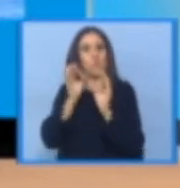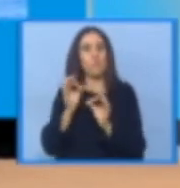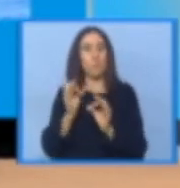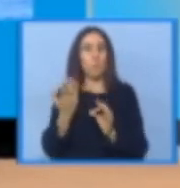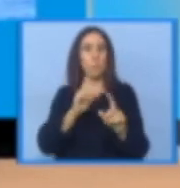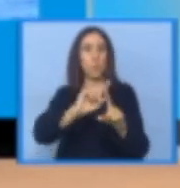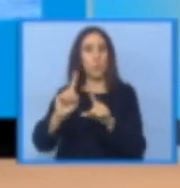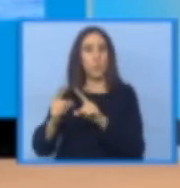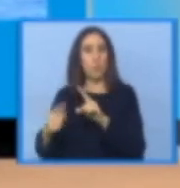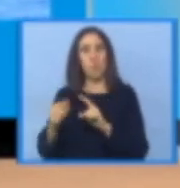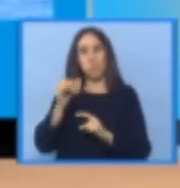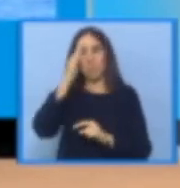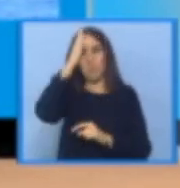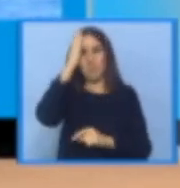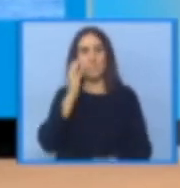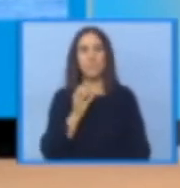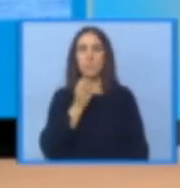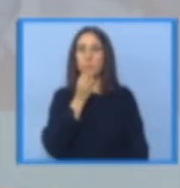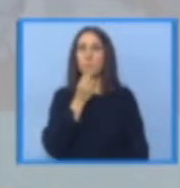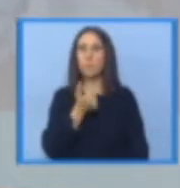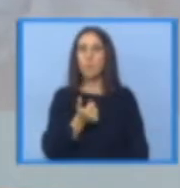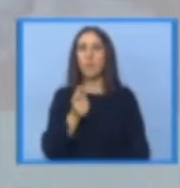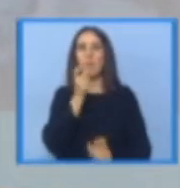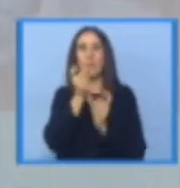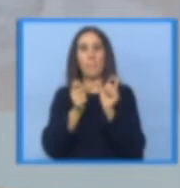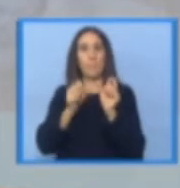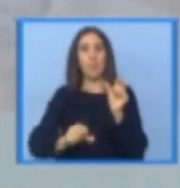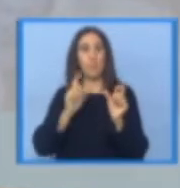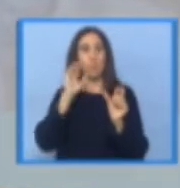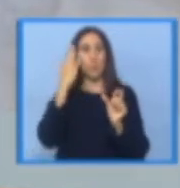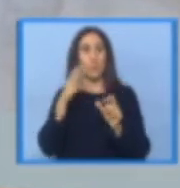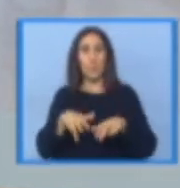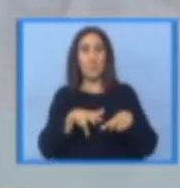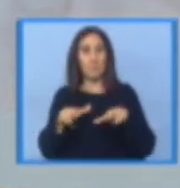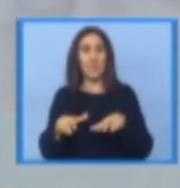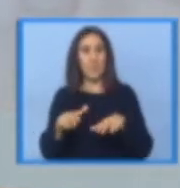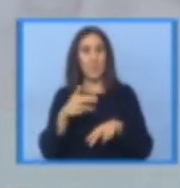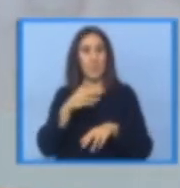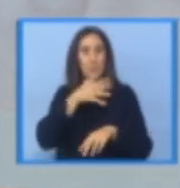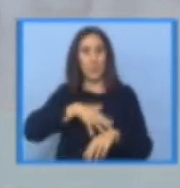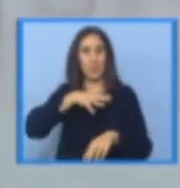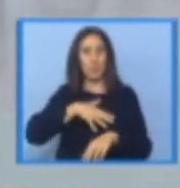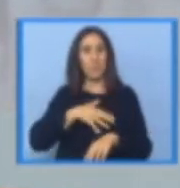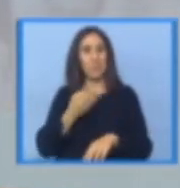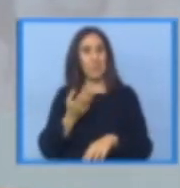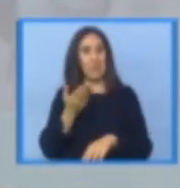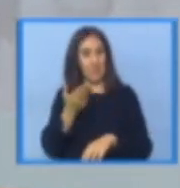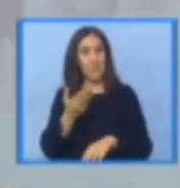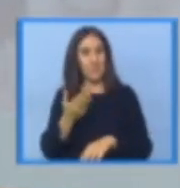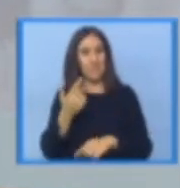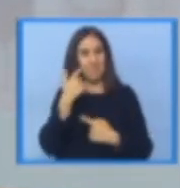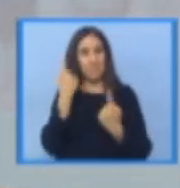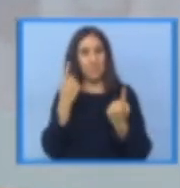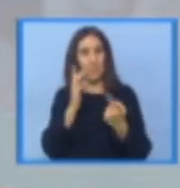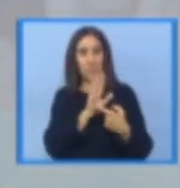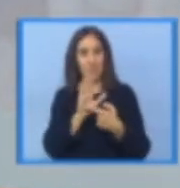outras que existem no Iraque. E mais importante até do que as palavras são as imagens e os testemunhos e é isso que lhe